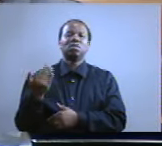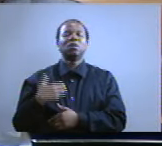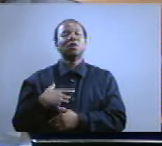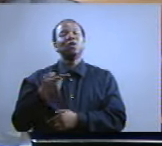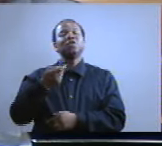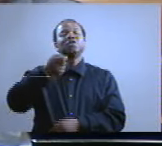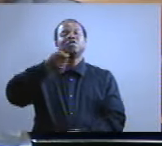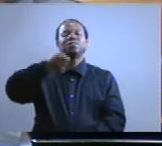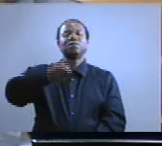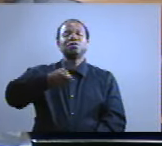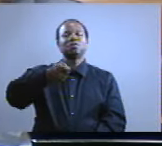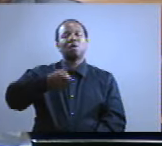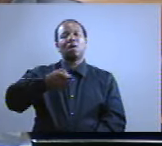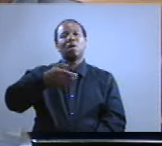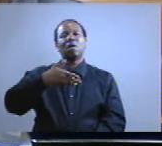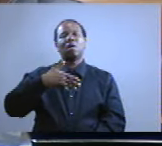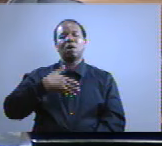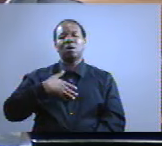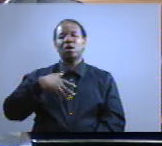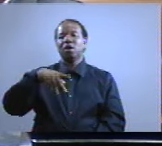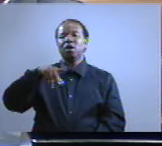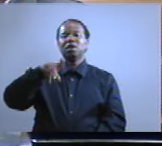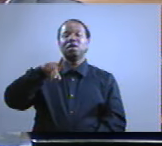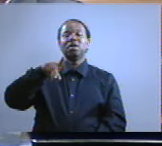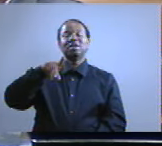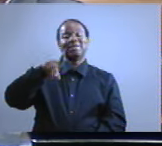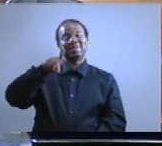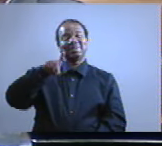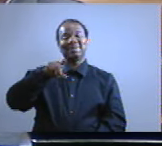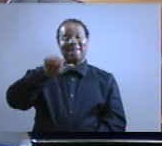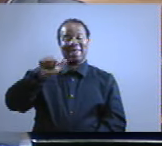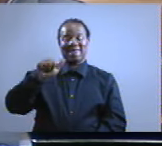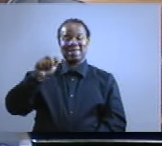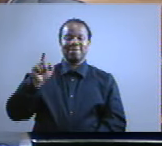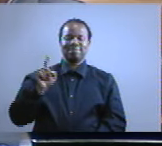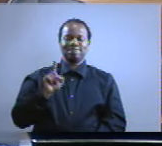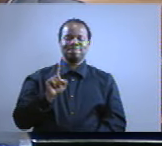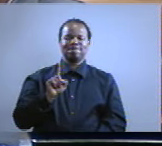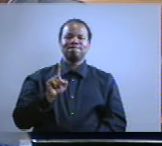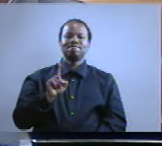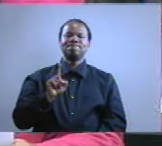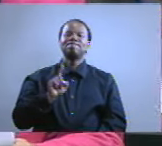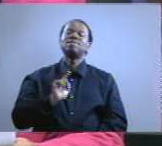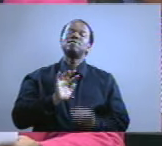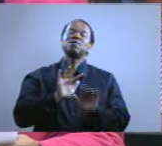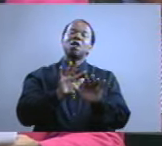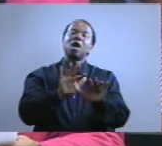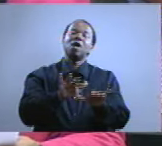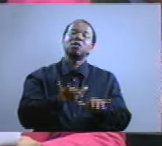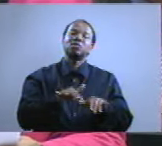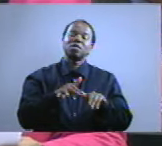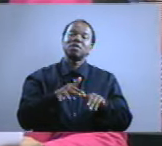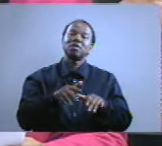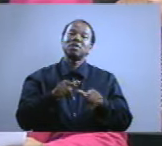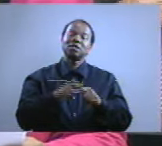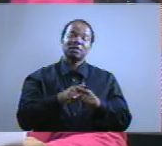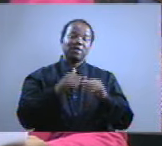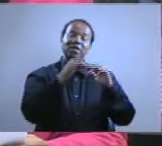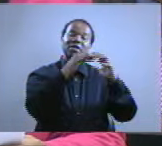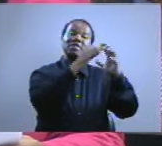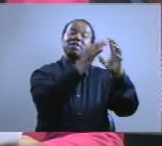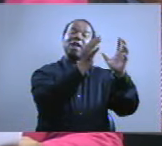Speaker, I hereby move on behalf of the Democratic Alliance that the House notes that the international